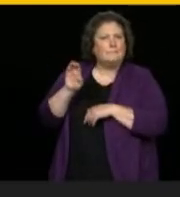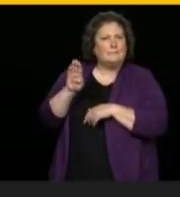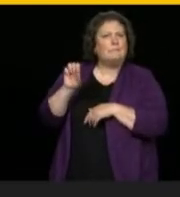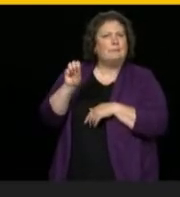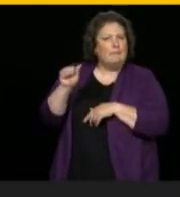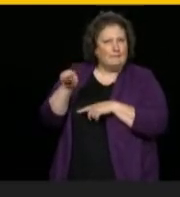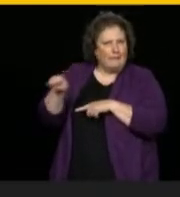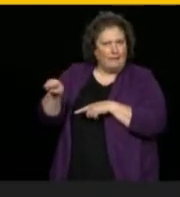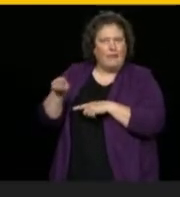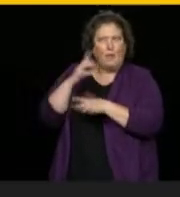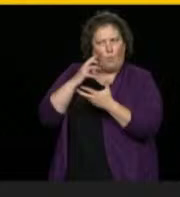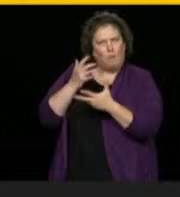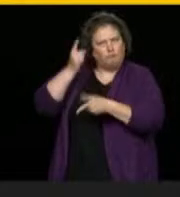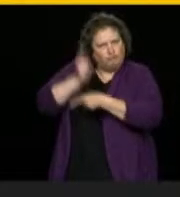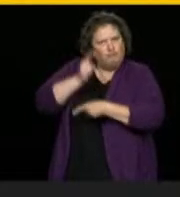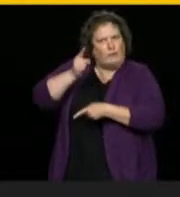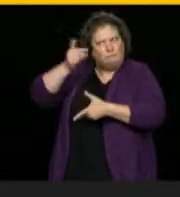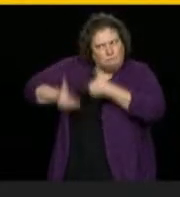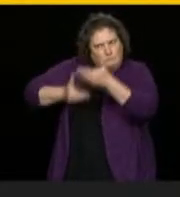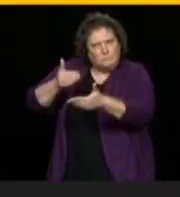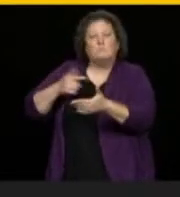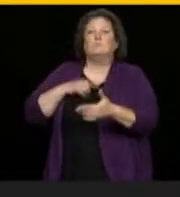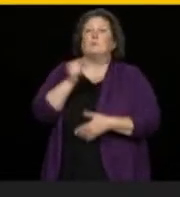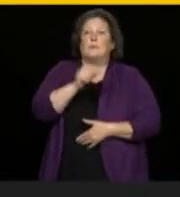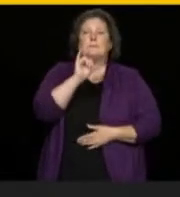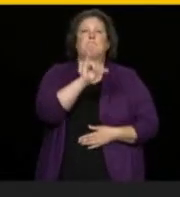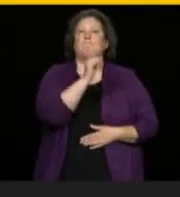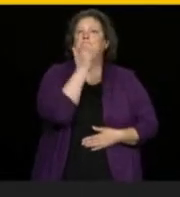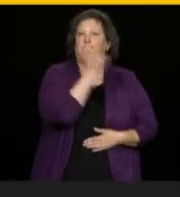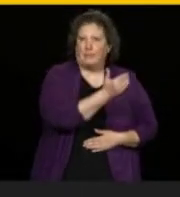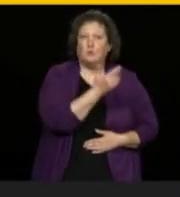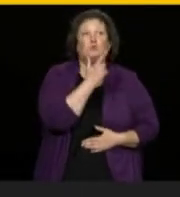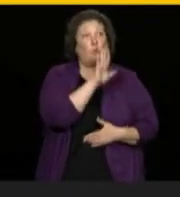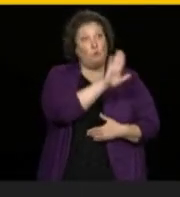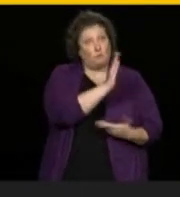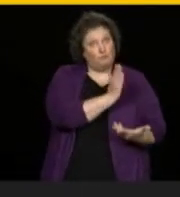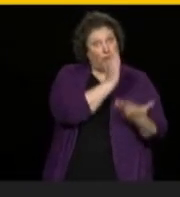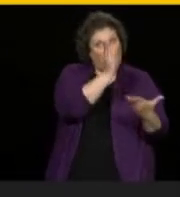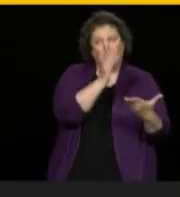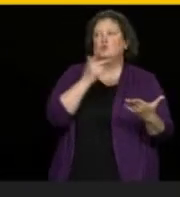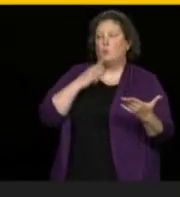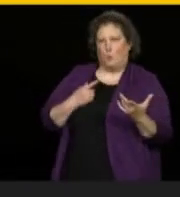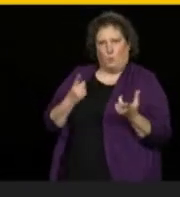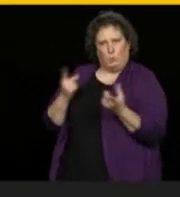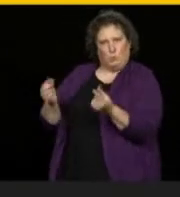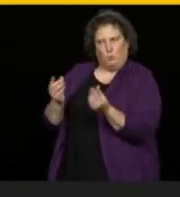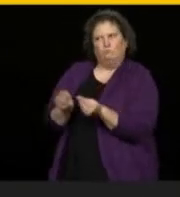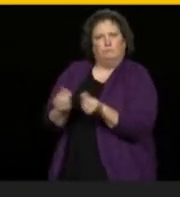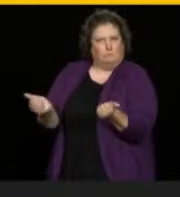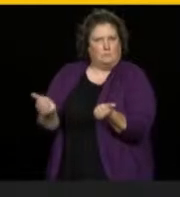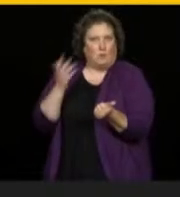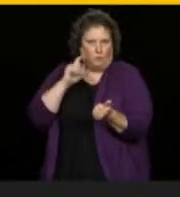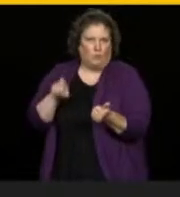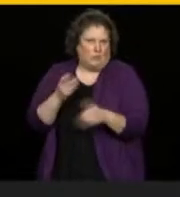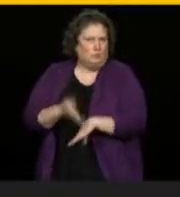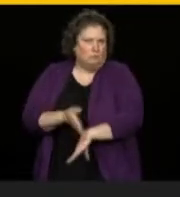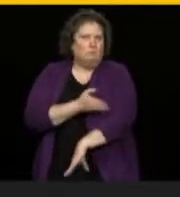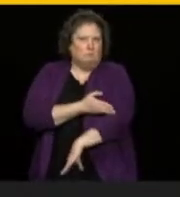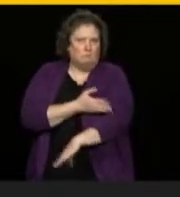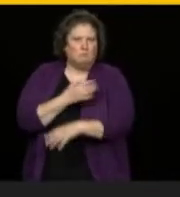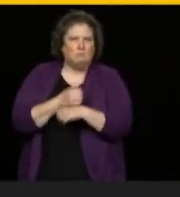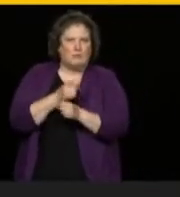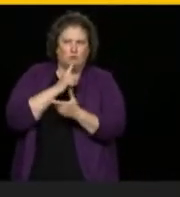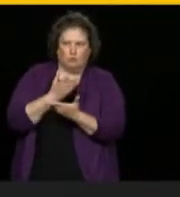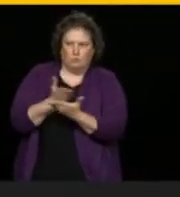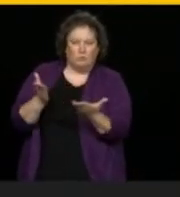will work on the recommendations put forward. We will make sure that we're doing a better job of ensuring the integrity of our immigration